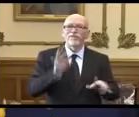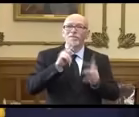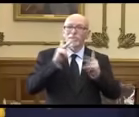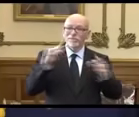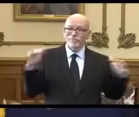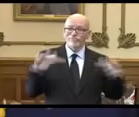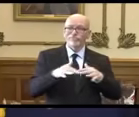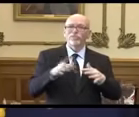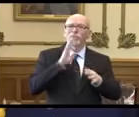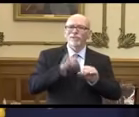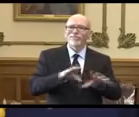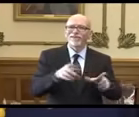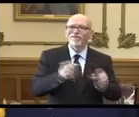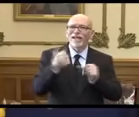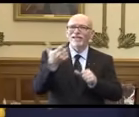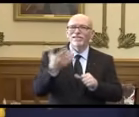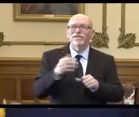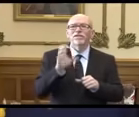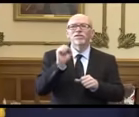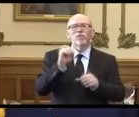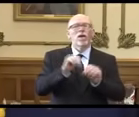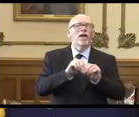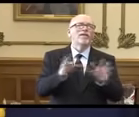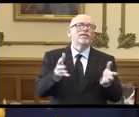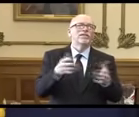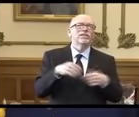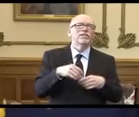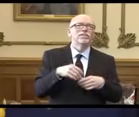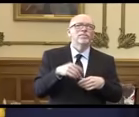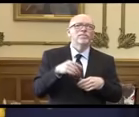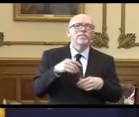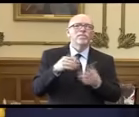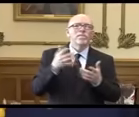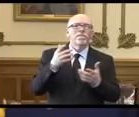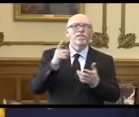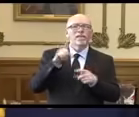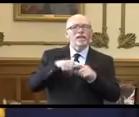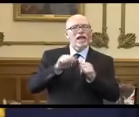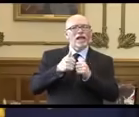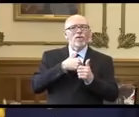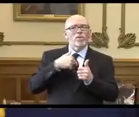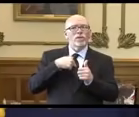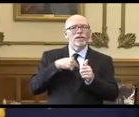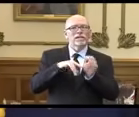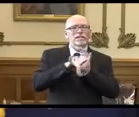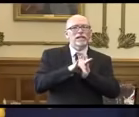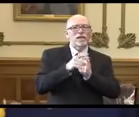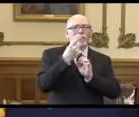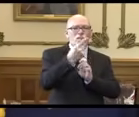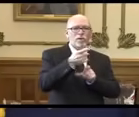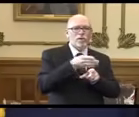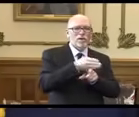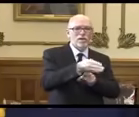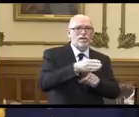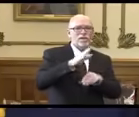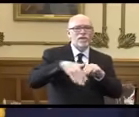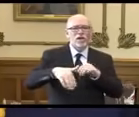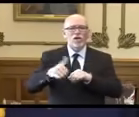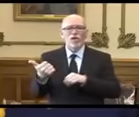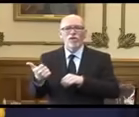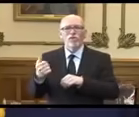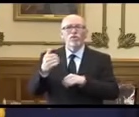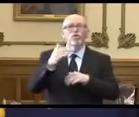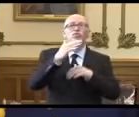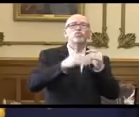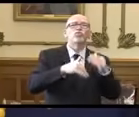the fastest. And so obviously the factors on how we select one industry over the other,